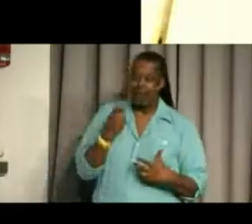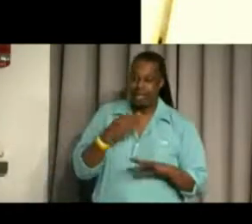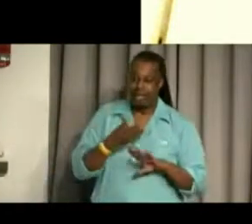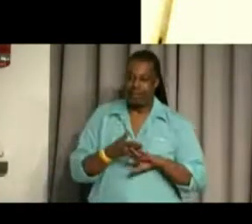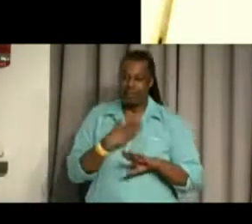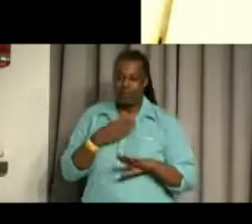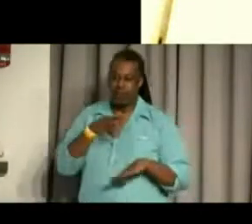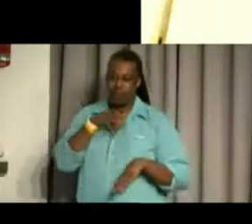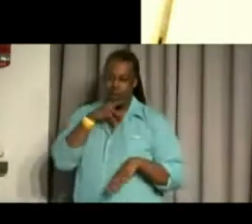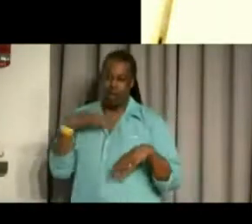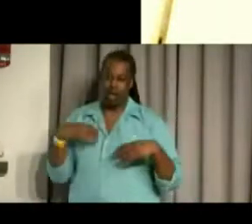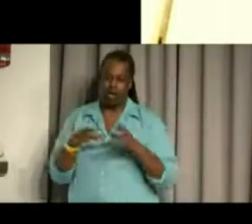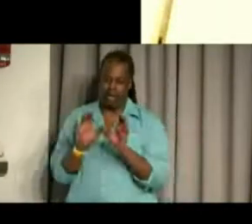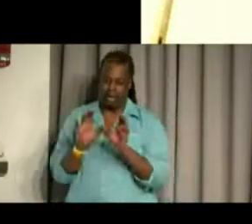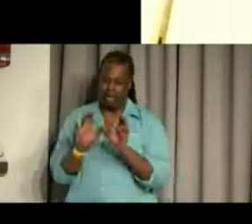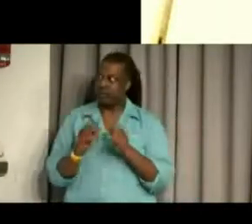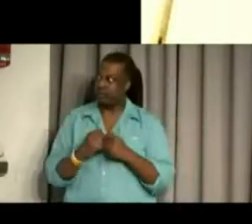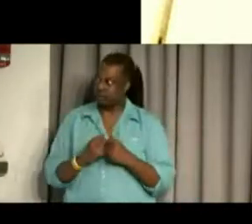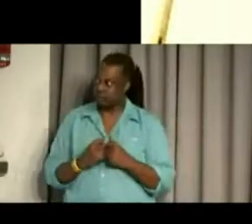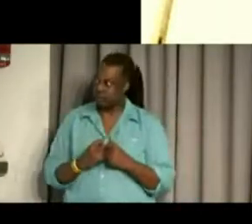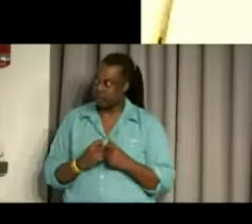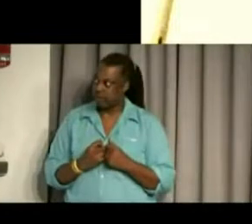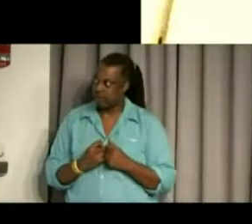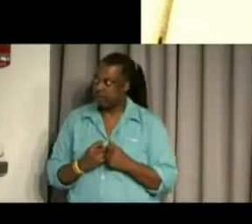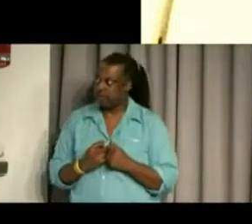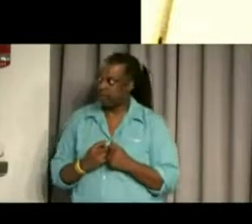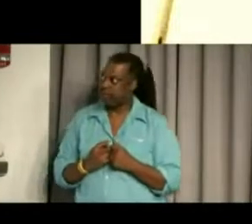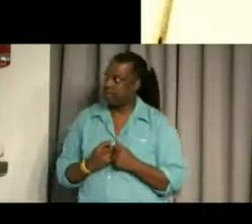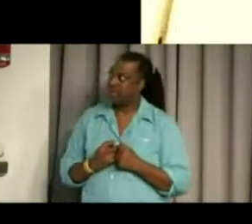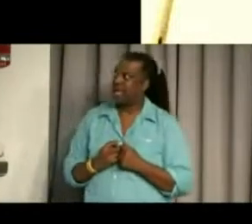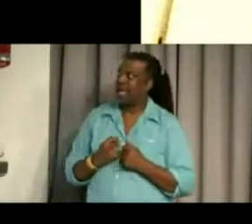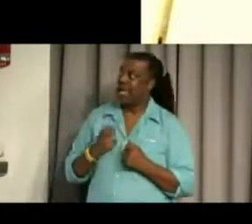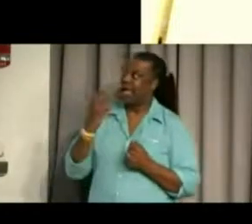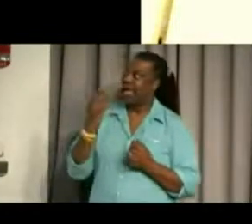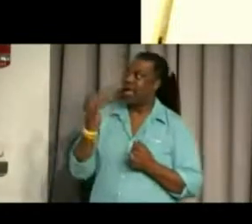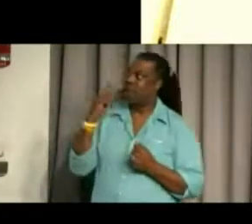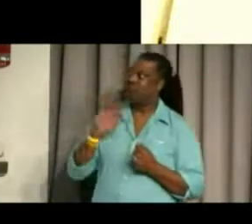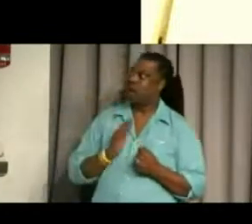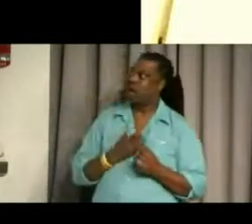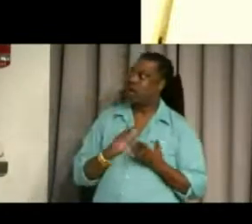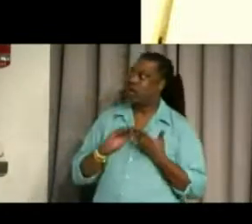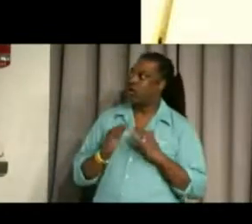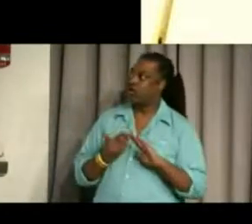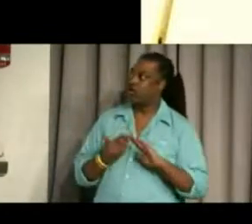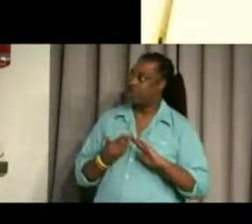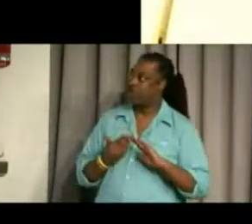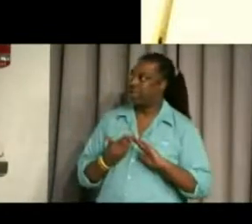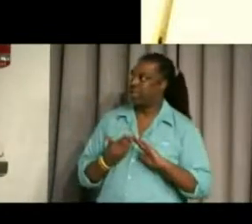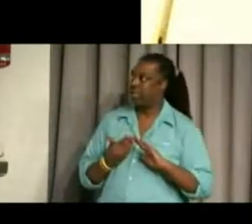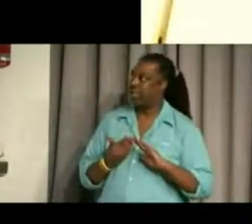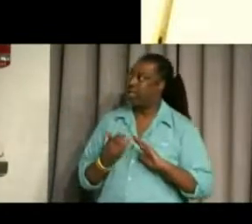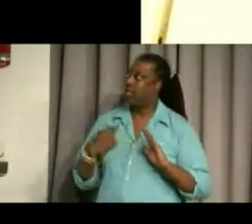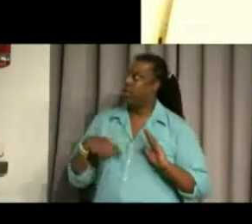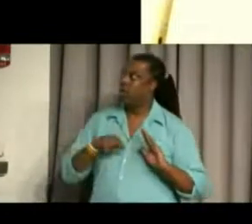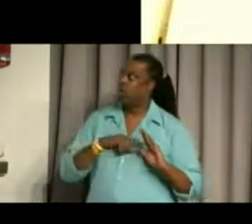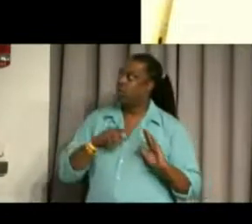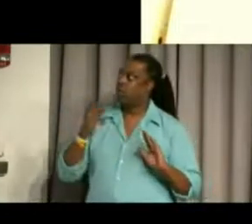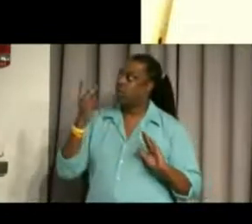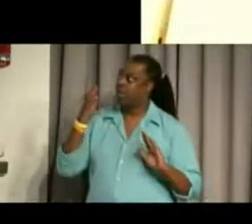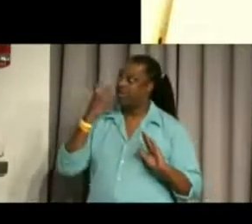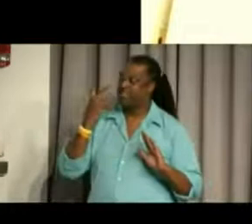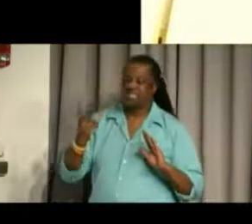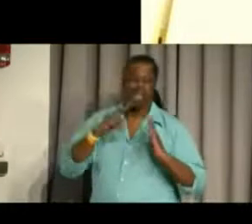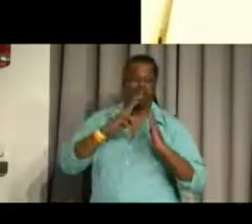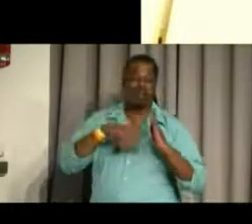water crisis. And I would just say, like, for our community, like we've seen reading